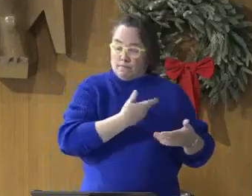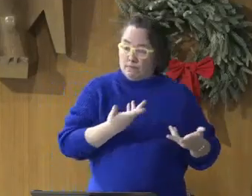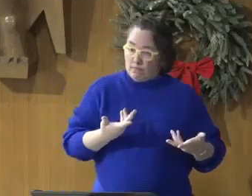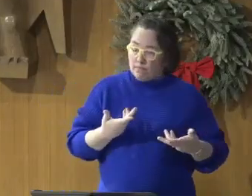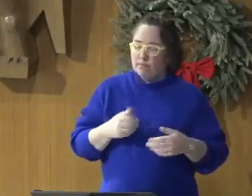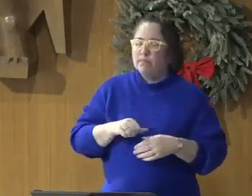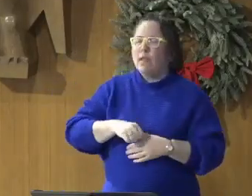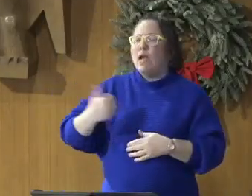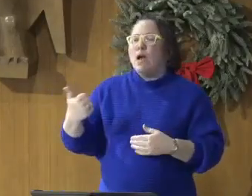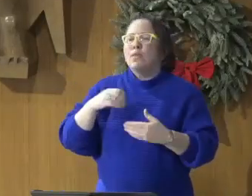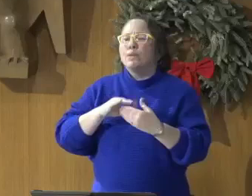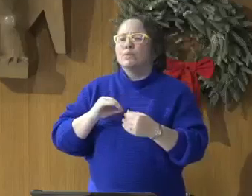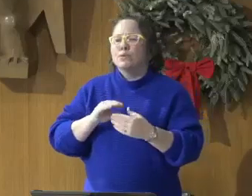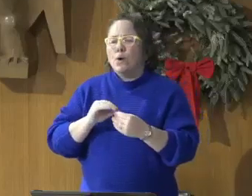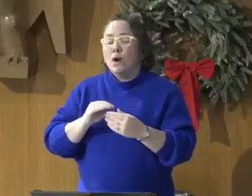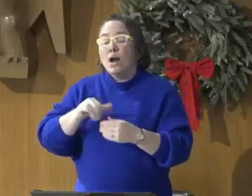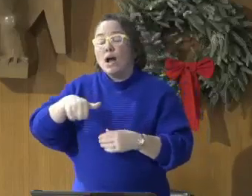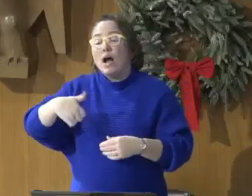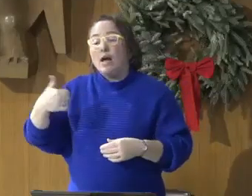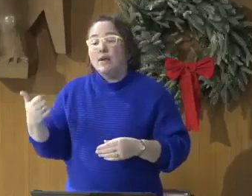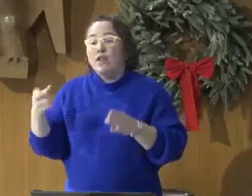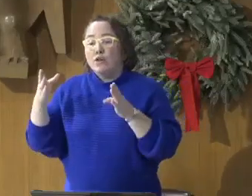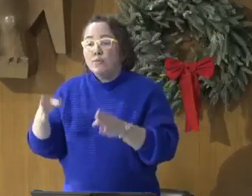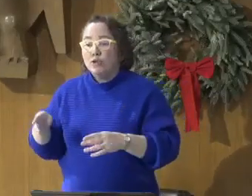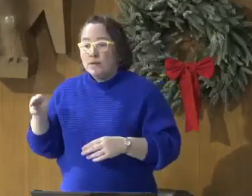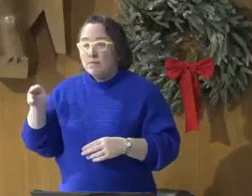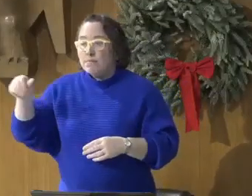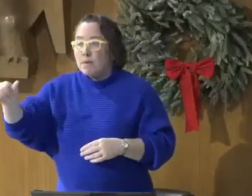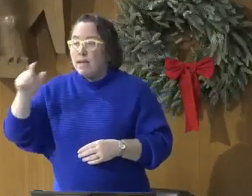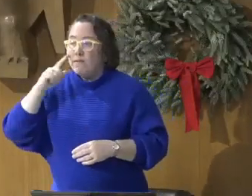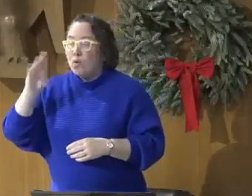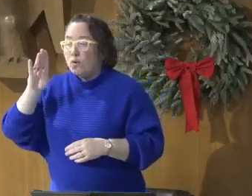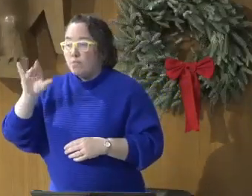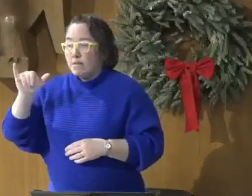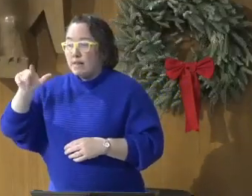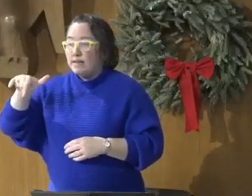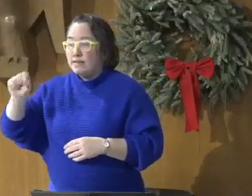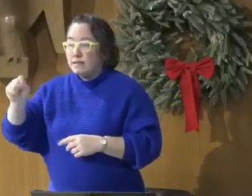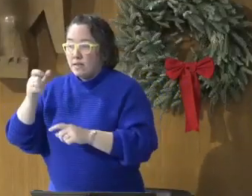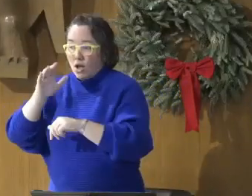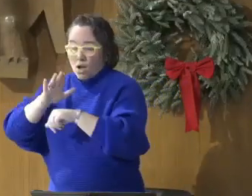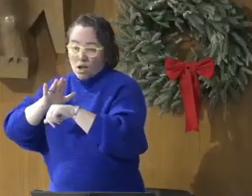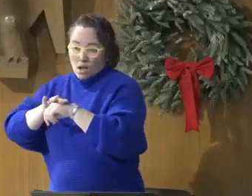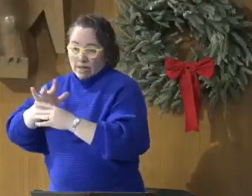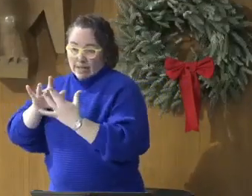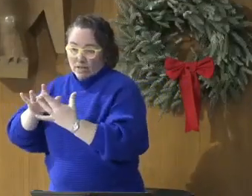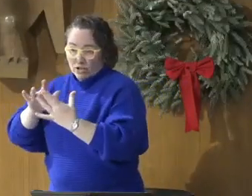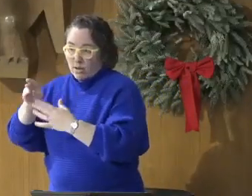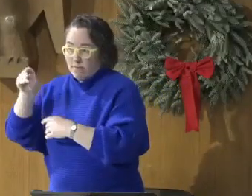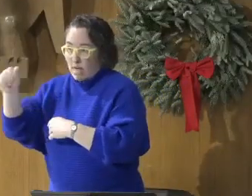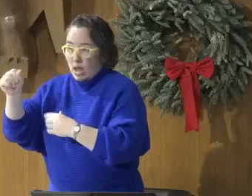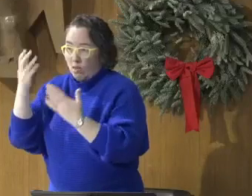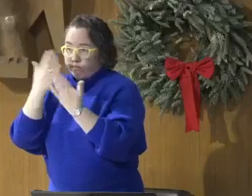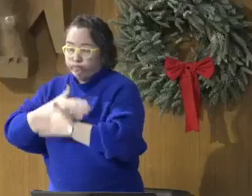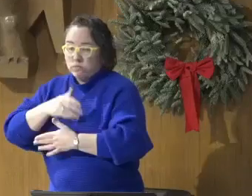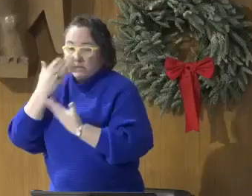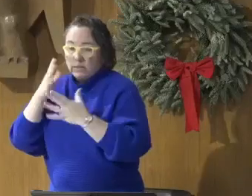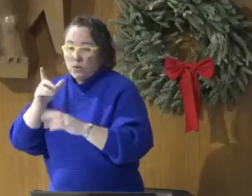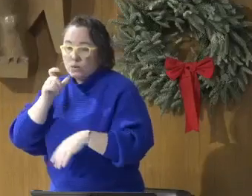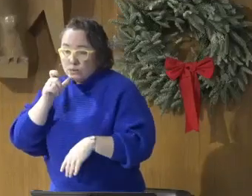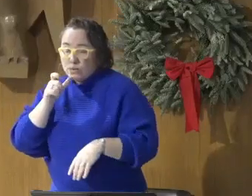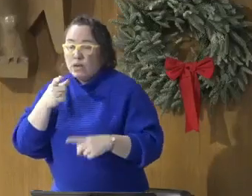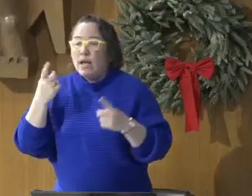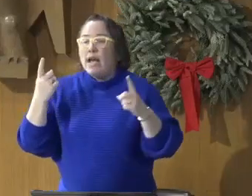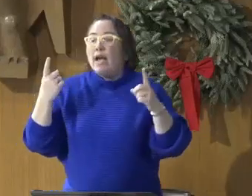An internet stranger paid for another friend's medical bills. An overburdened college student couldn't afford